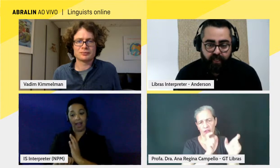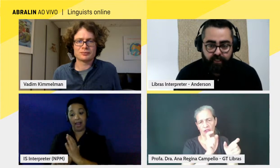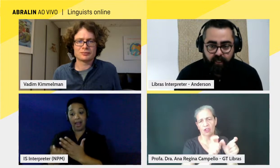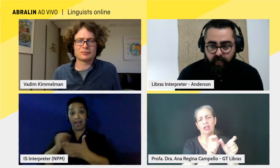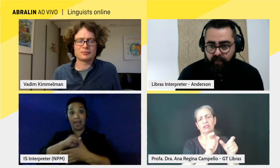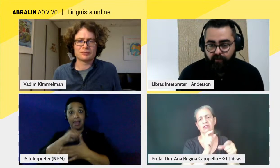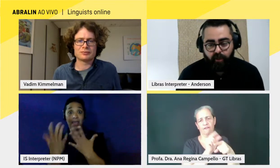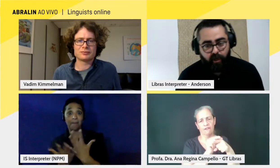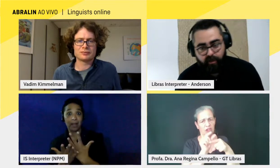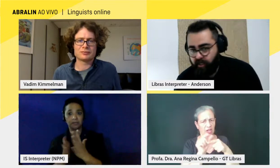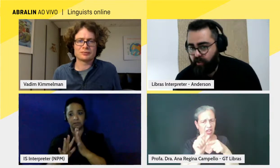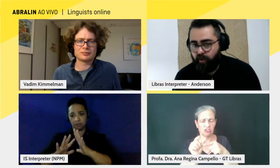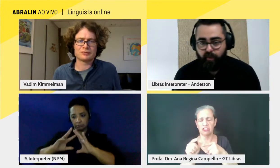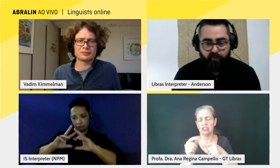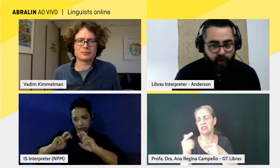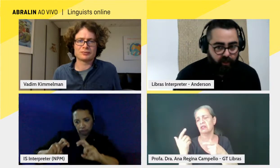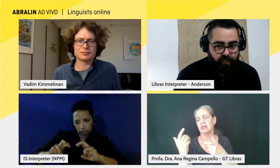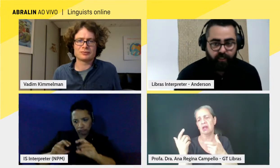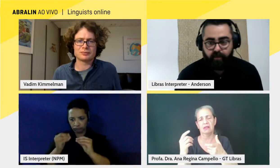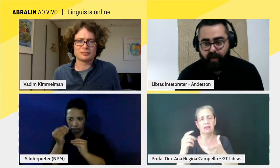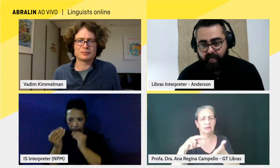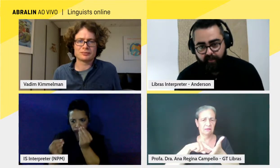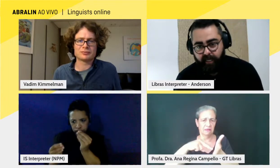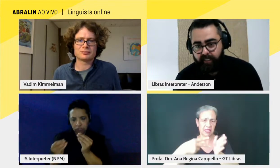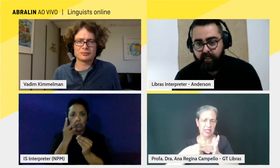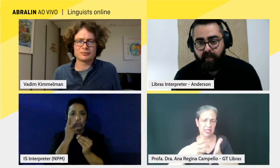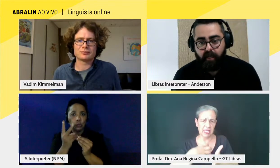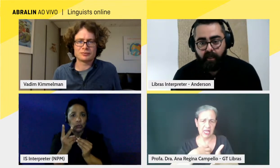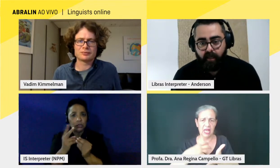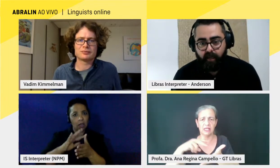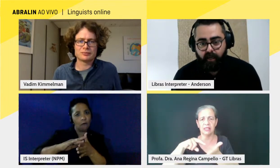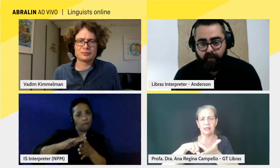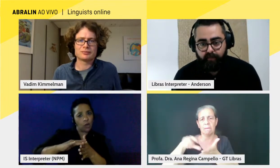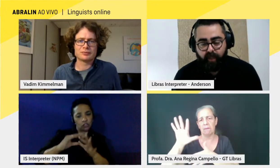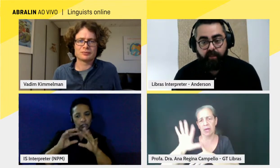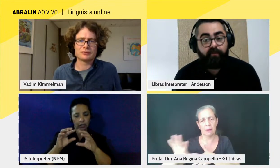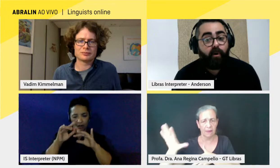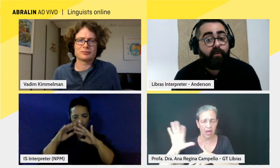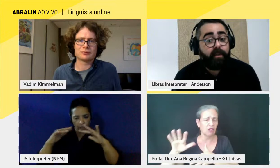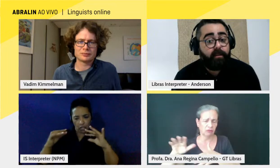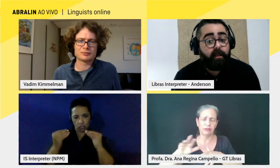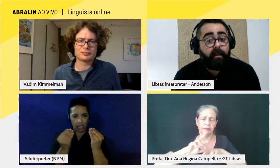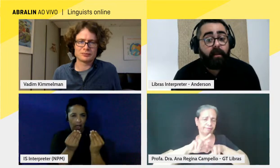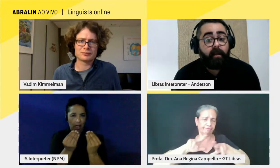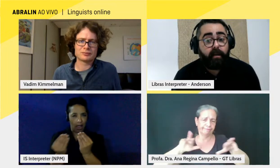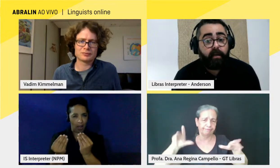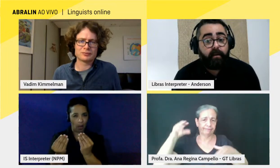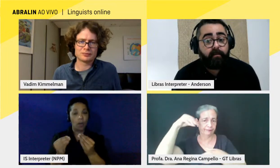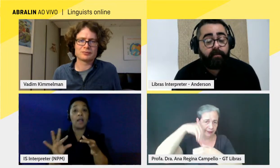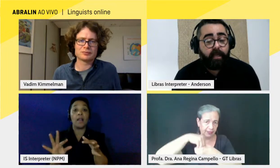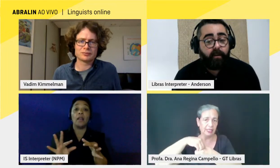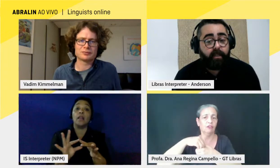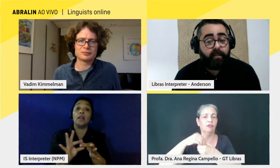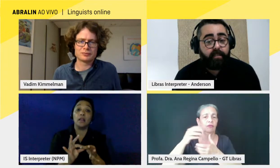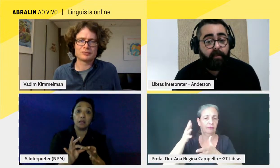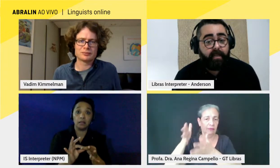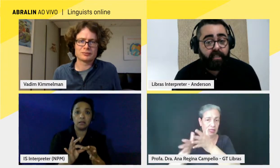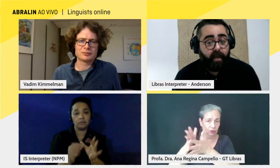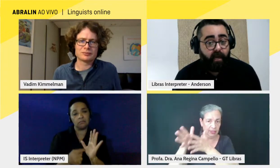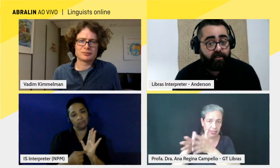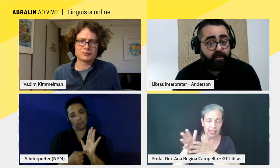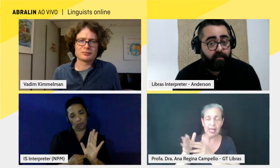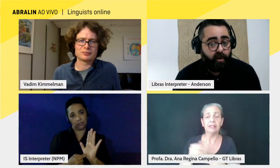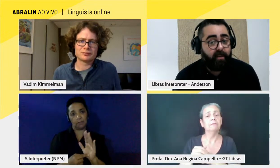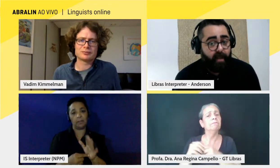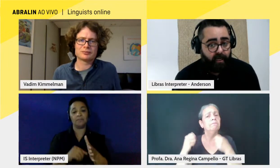to investigate phonological, morphological aspects involving not only the semantic